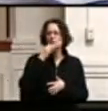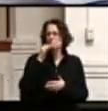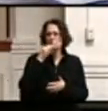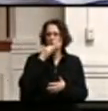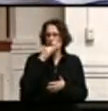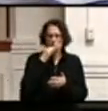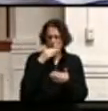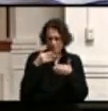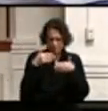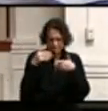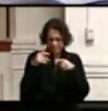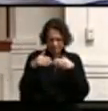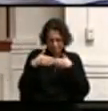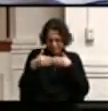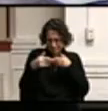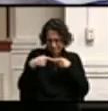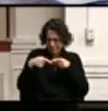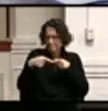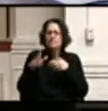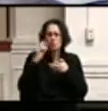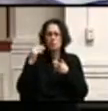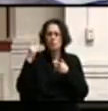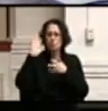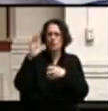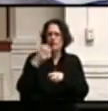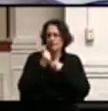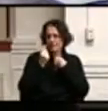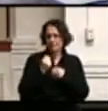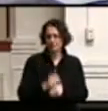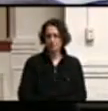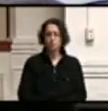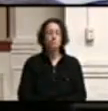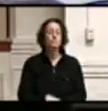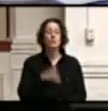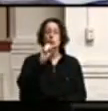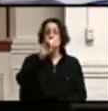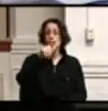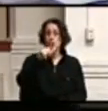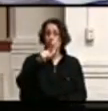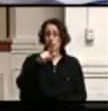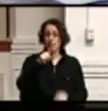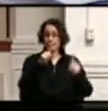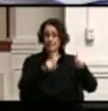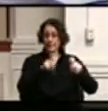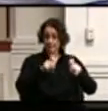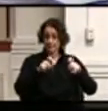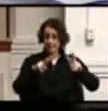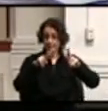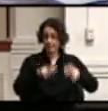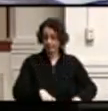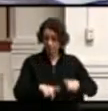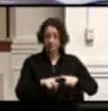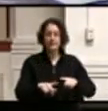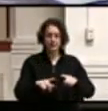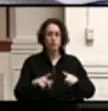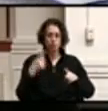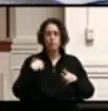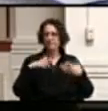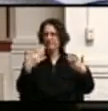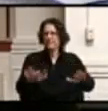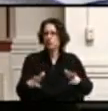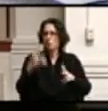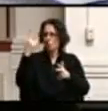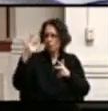We've also completed the soil testing and analysis of all the three sites just last week. That work is to